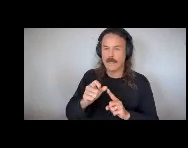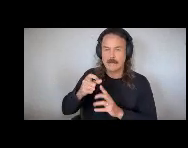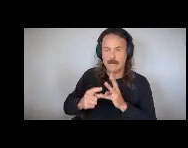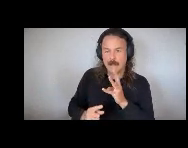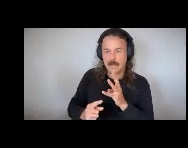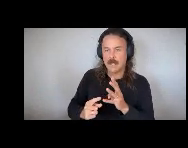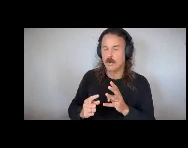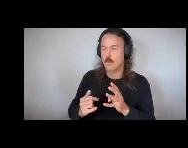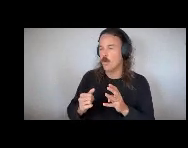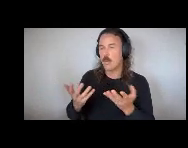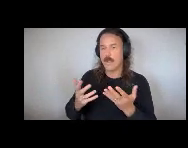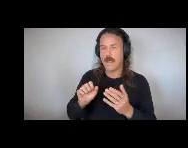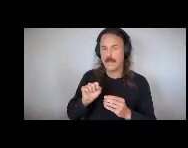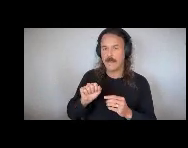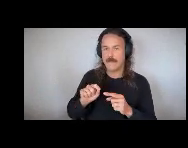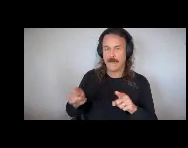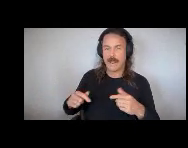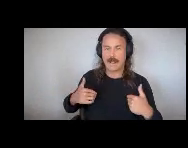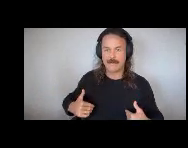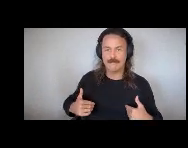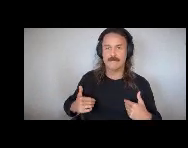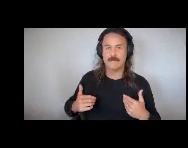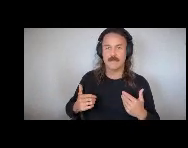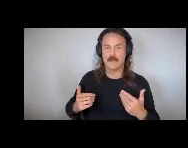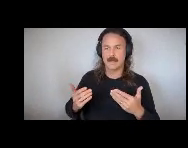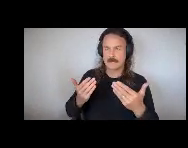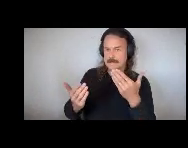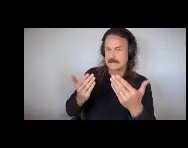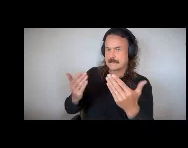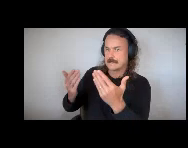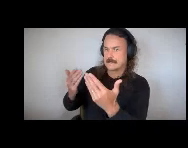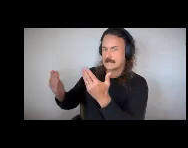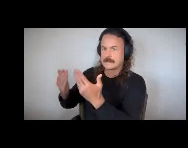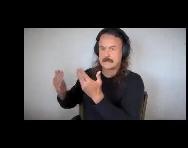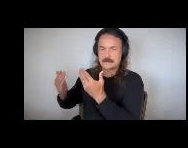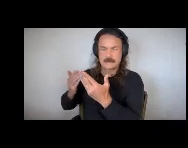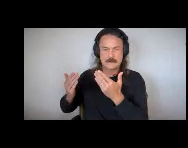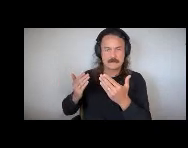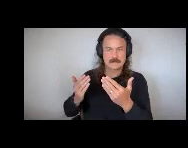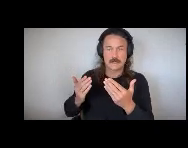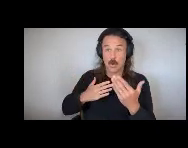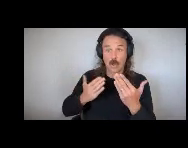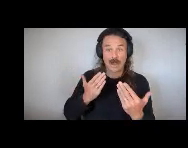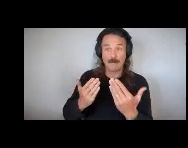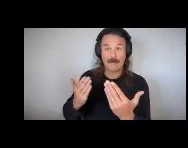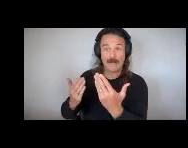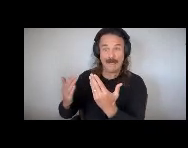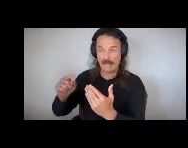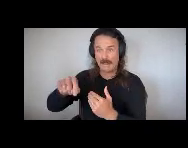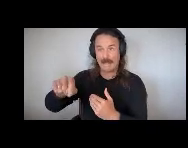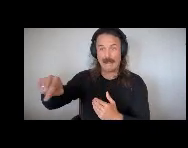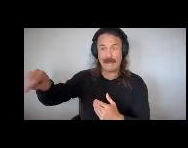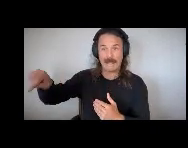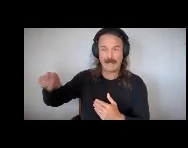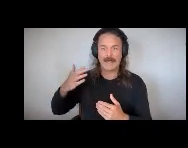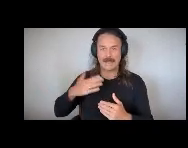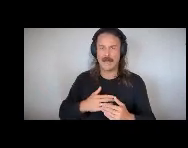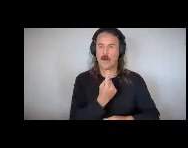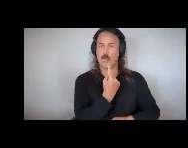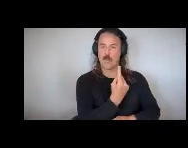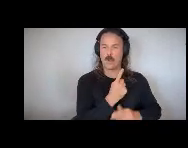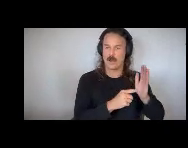or metropolitan. And what we need for that really is a common measure that's capable of reporting outcomes across all